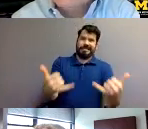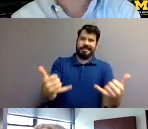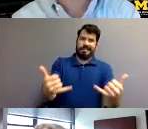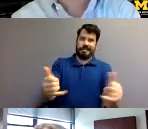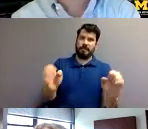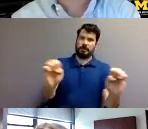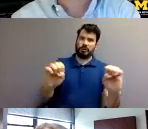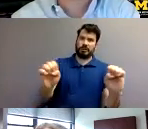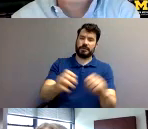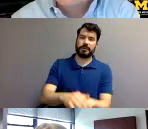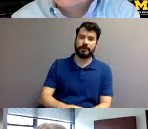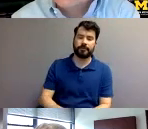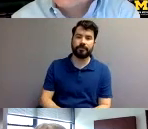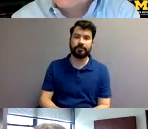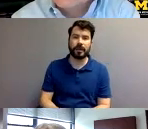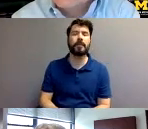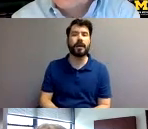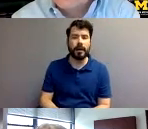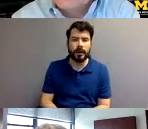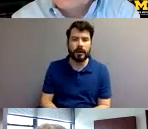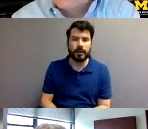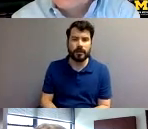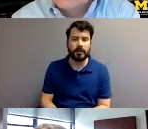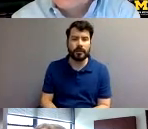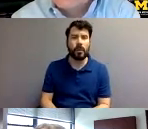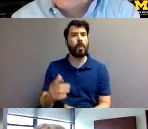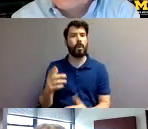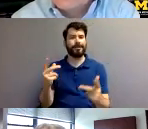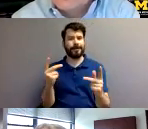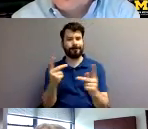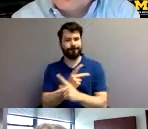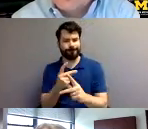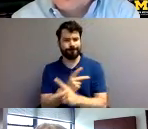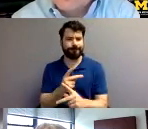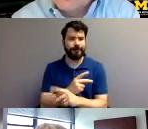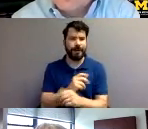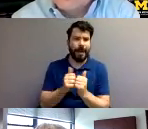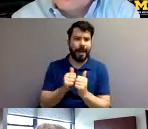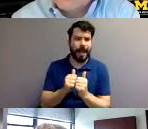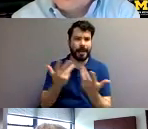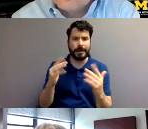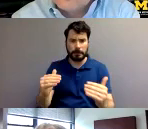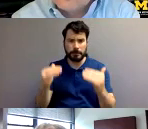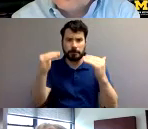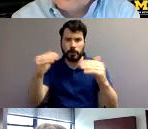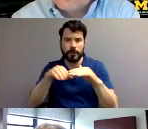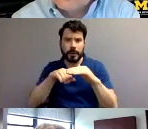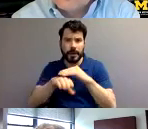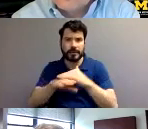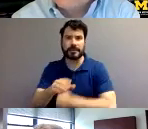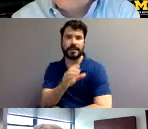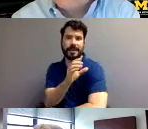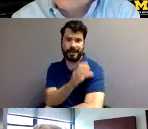think we have to think about mechanisms by which we continue to improve and advance access to our ambulatory clinics, so that